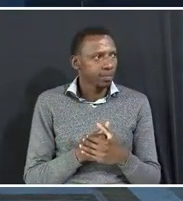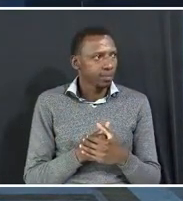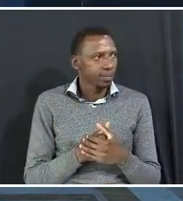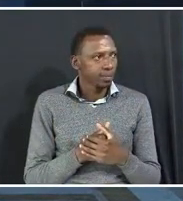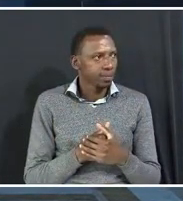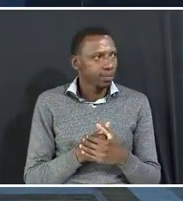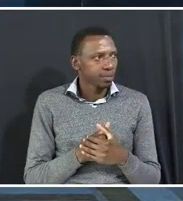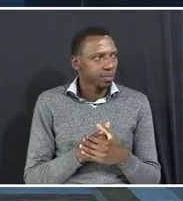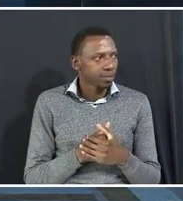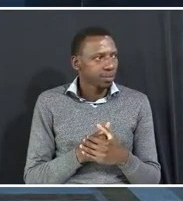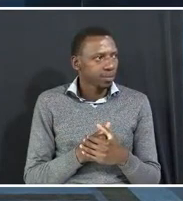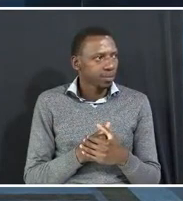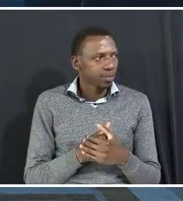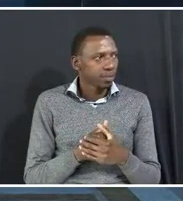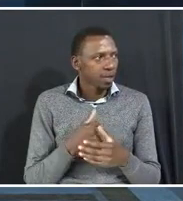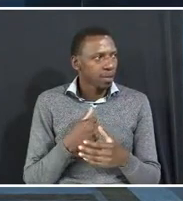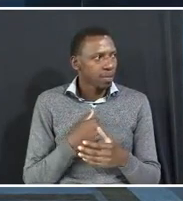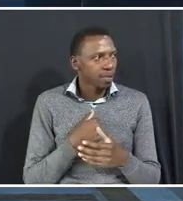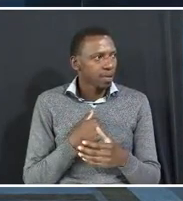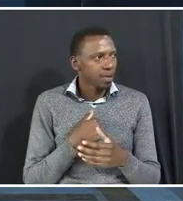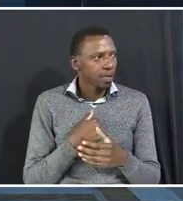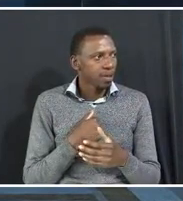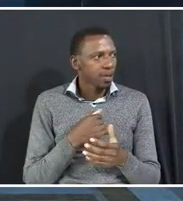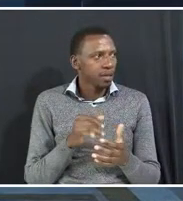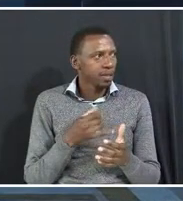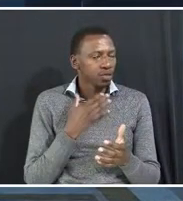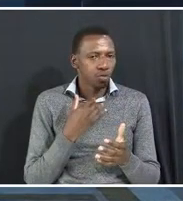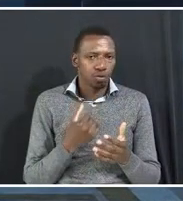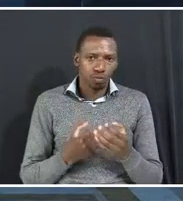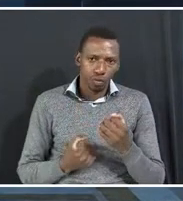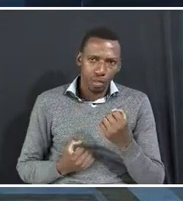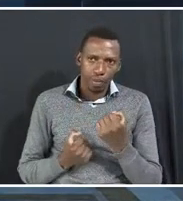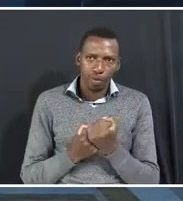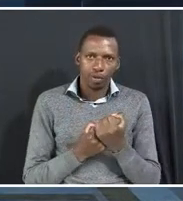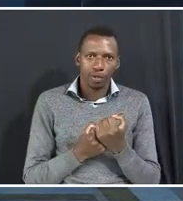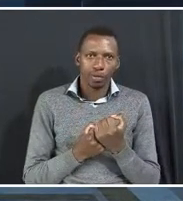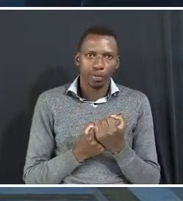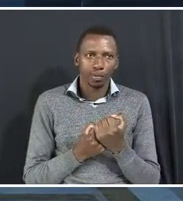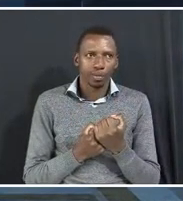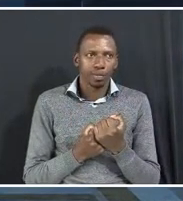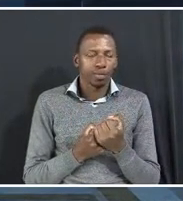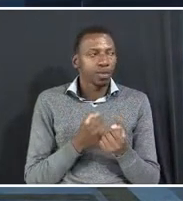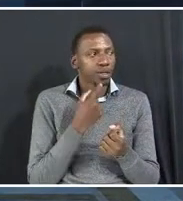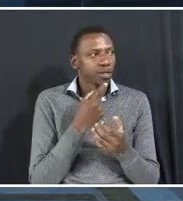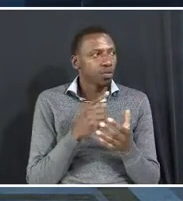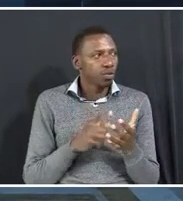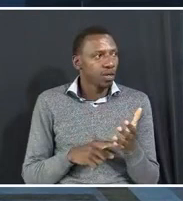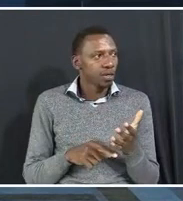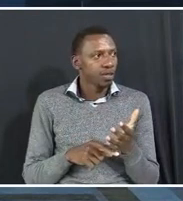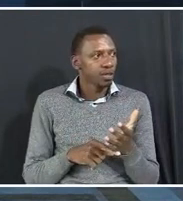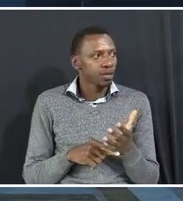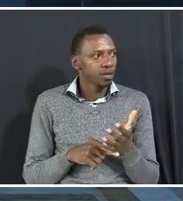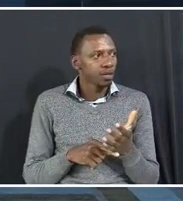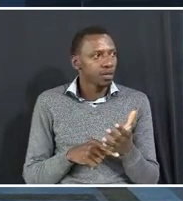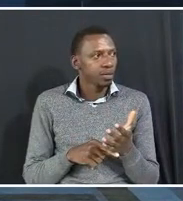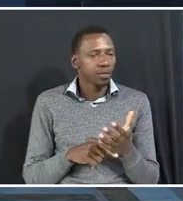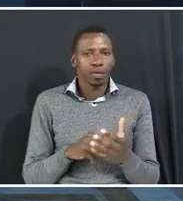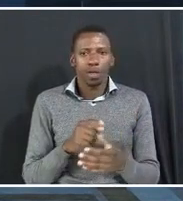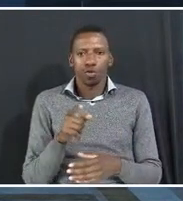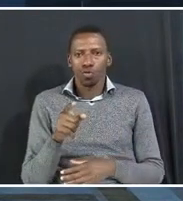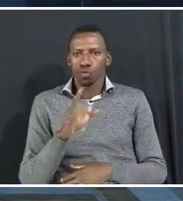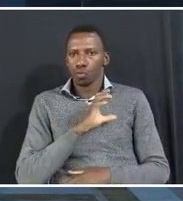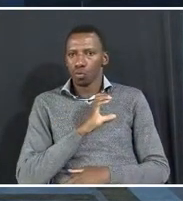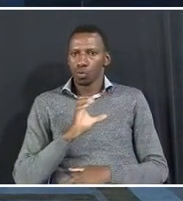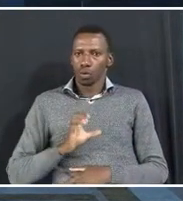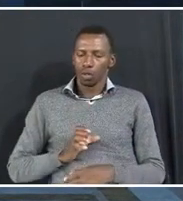Ni kujaribu tu kutilia mkazo. Asante. Kuwa Ukristo si kuja kanisa na kukaa